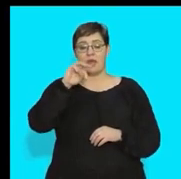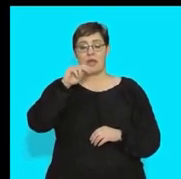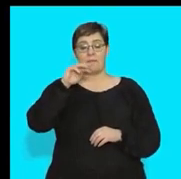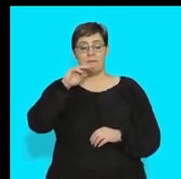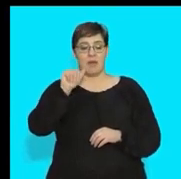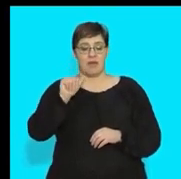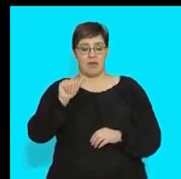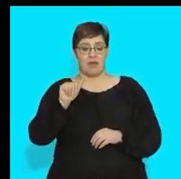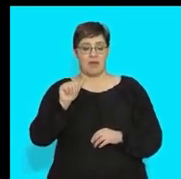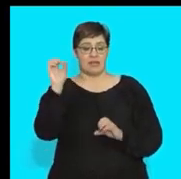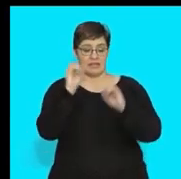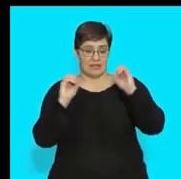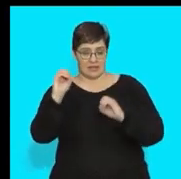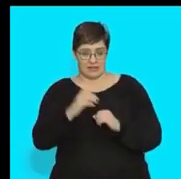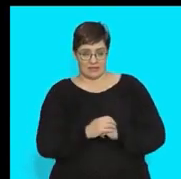the parenchyma cell.